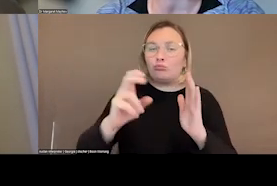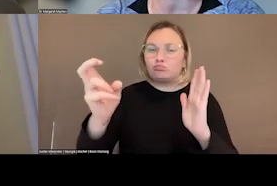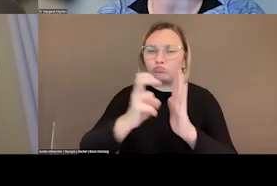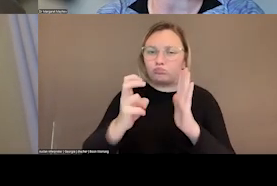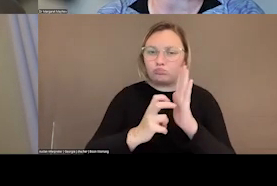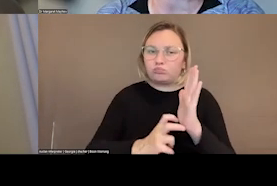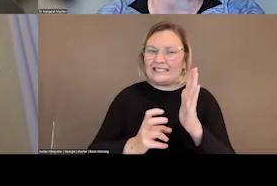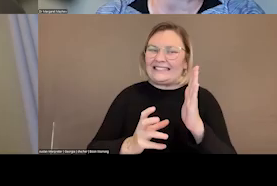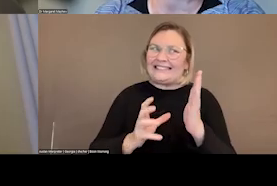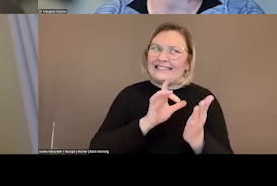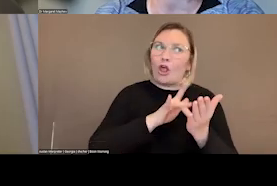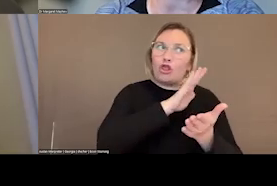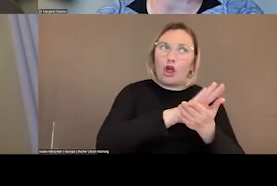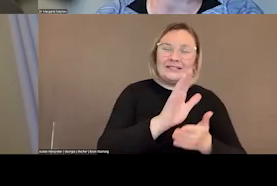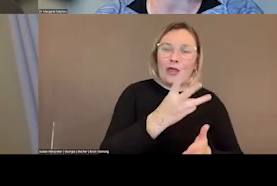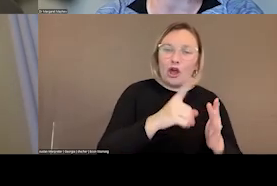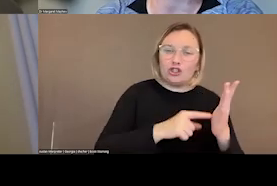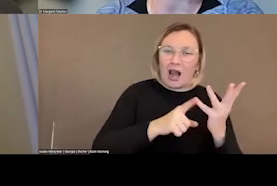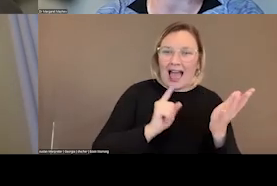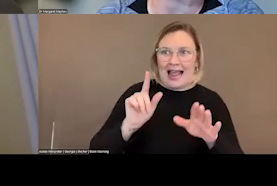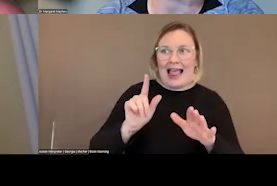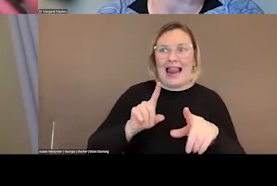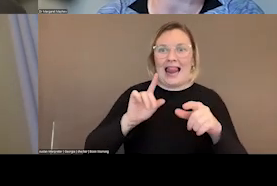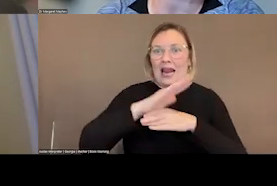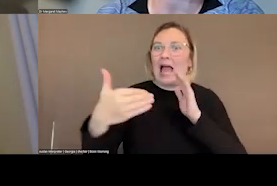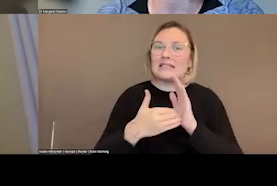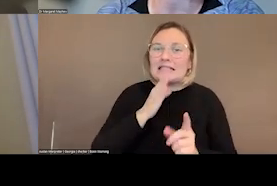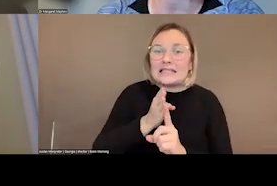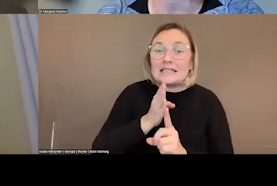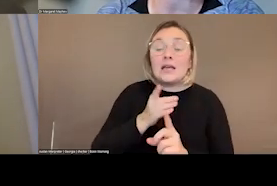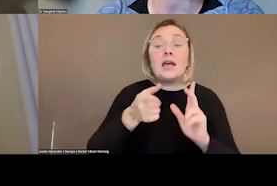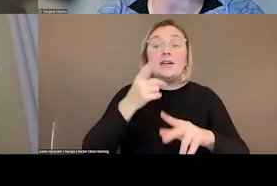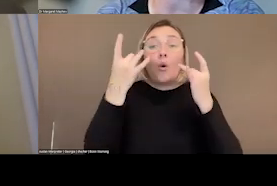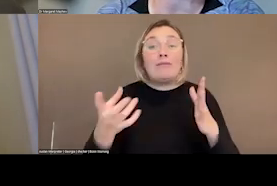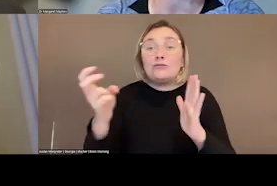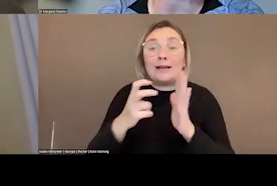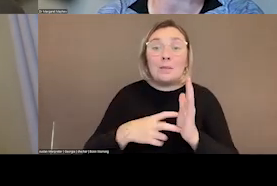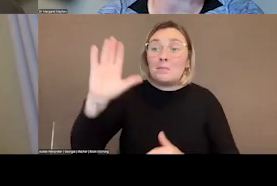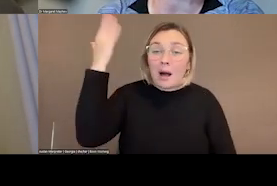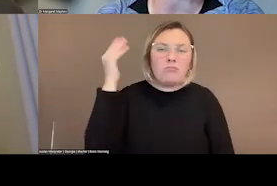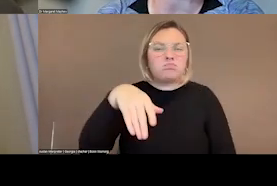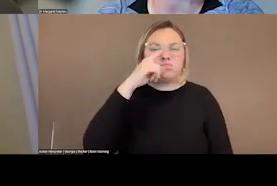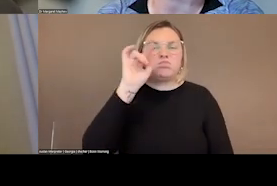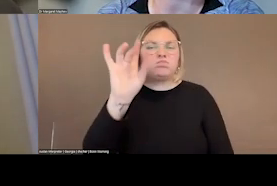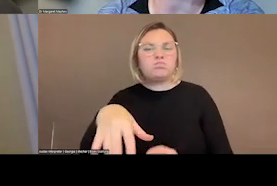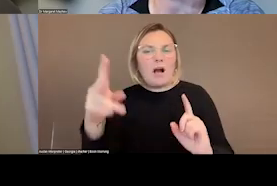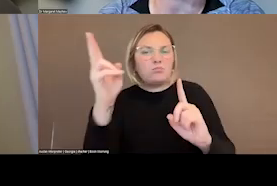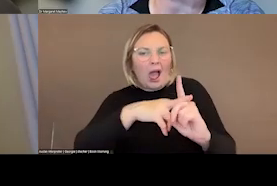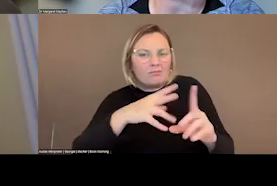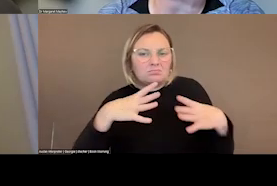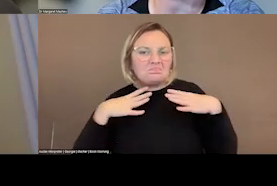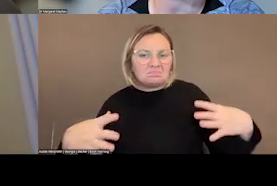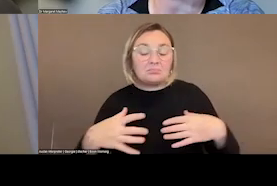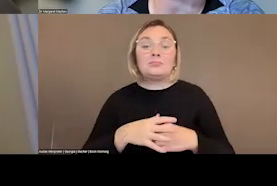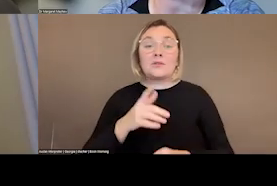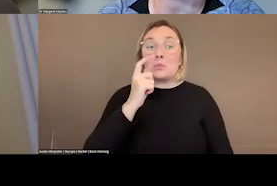no later than Thursday, the 3rd of July. Mm. If you're already registered, you can simply go ahead and apply. Hmm. And we're